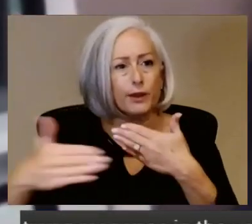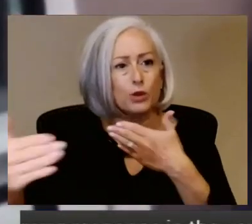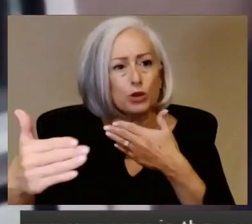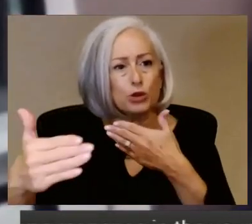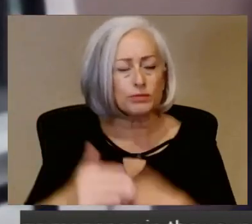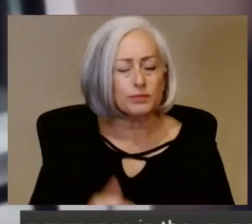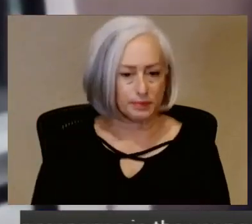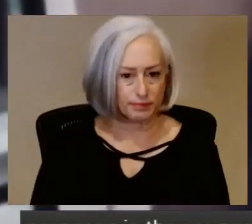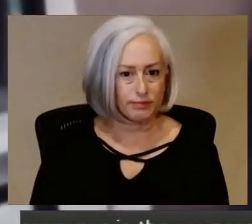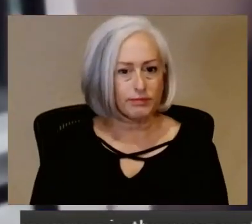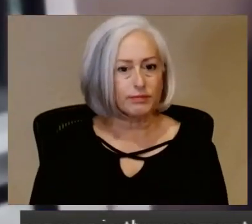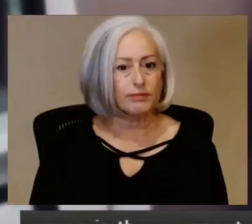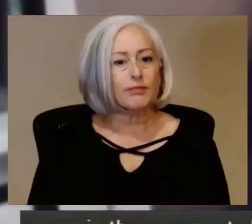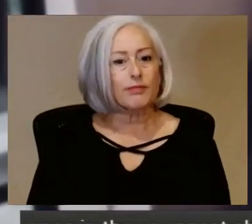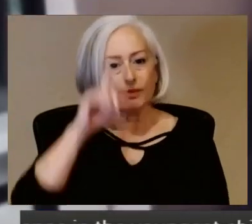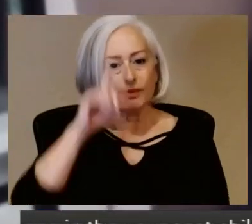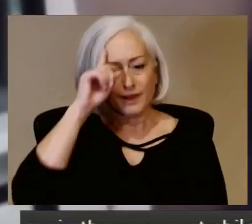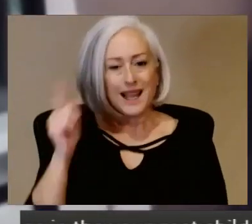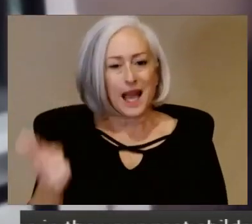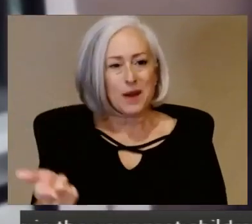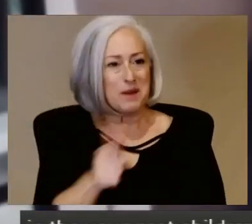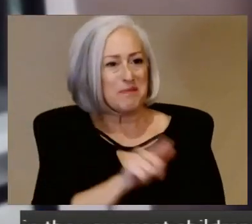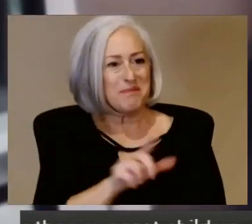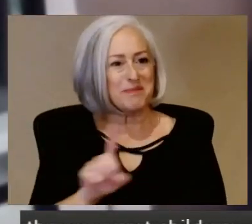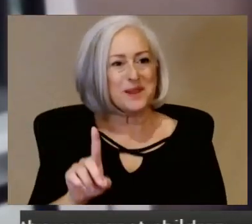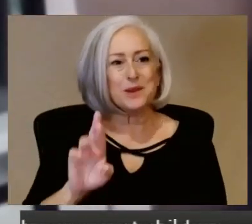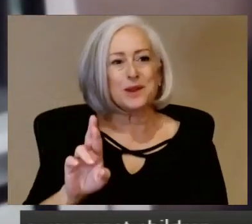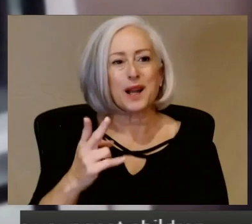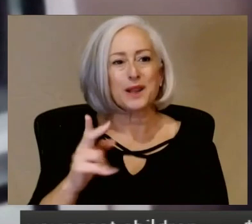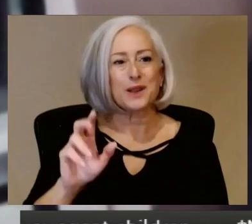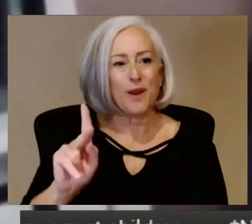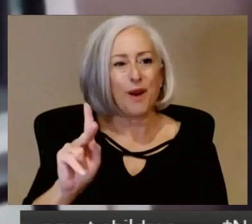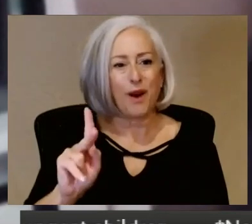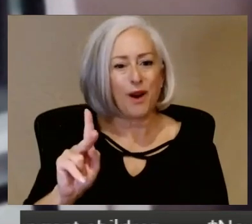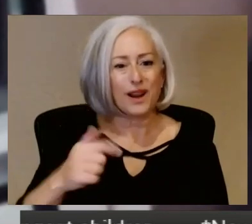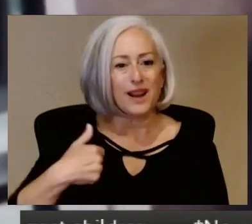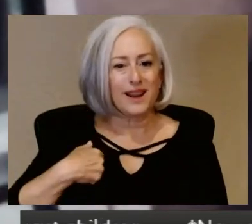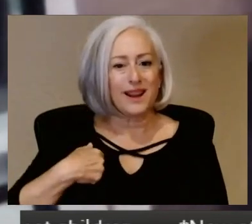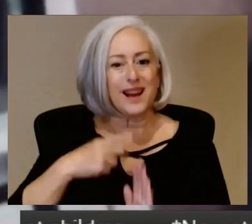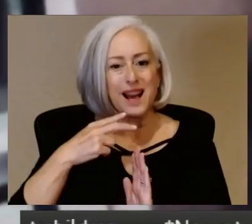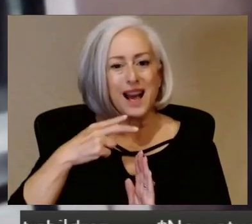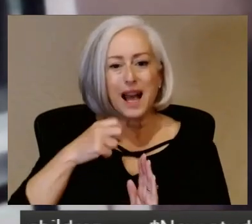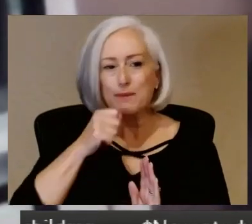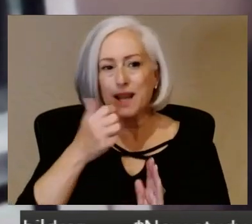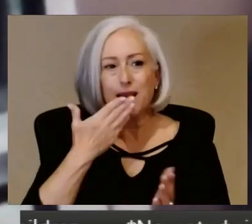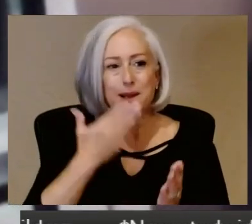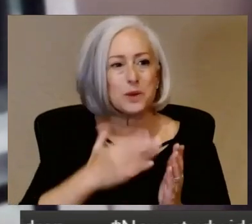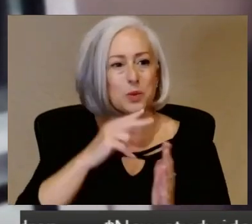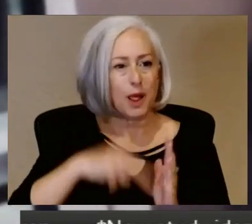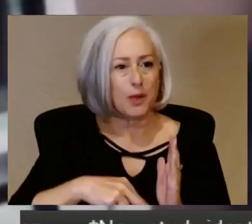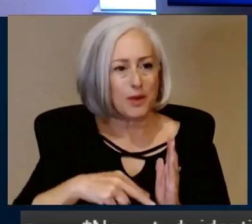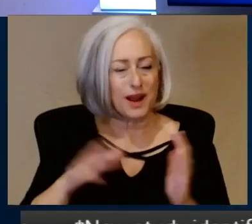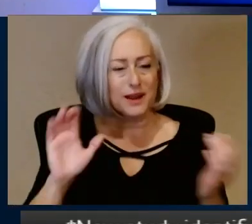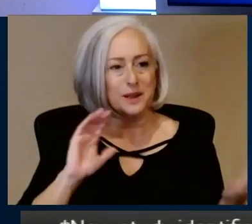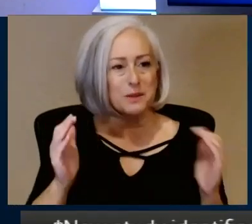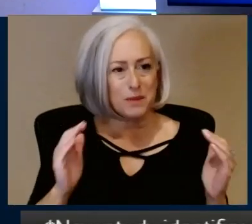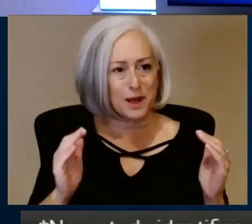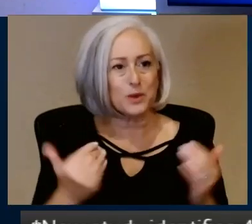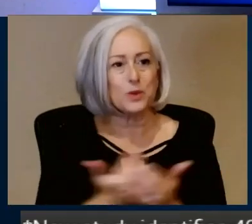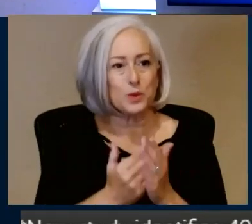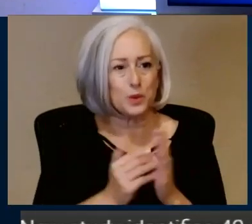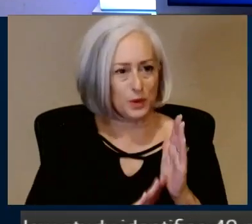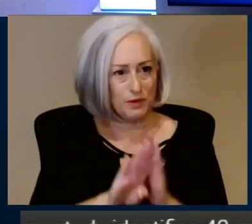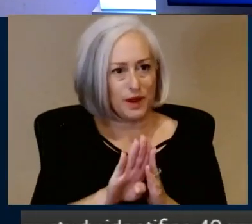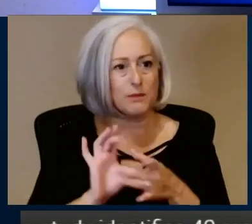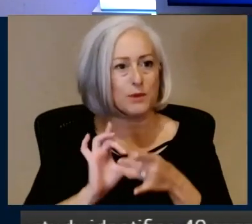I will probably defer to Dr. Hawkinson on this one because I read that I am not as well read about the new developments with the vaccine. All right,